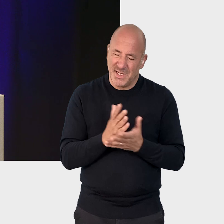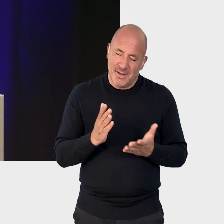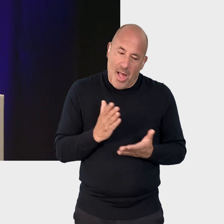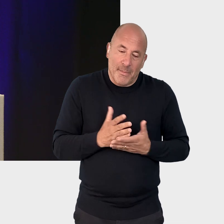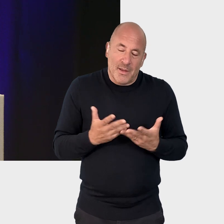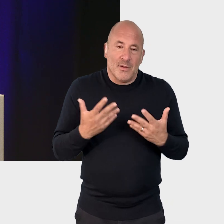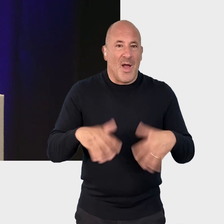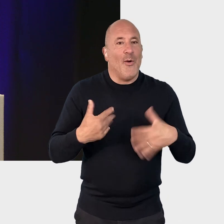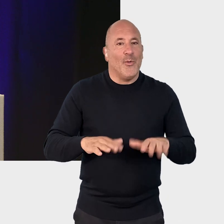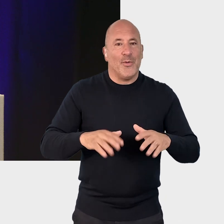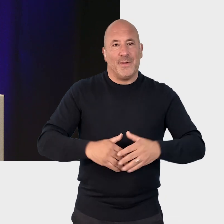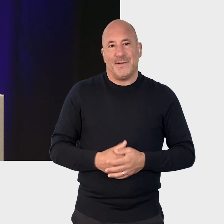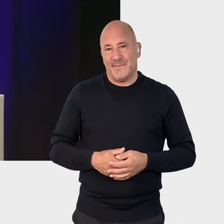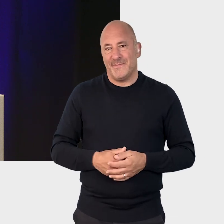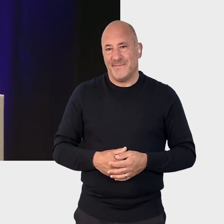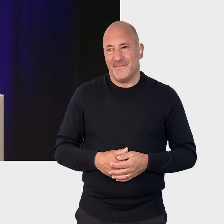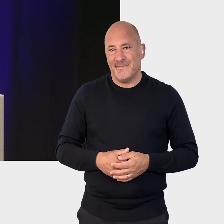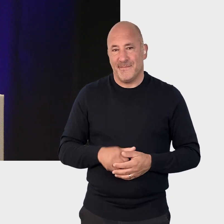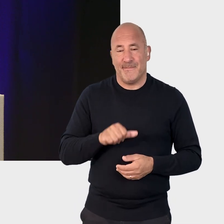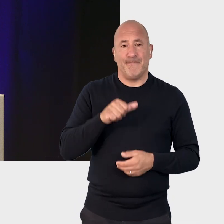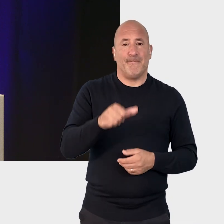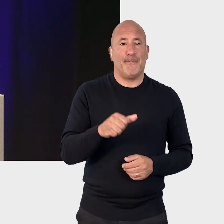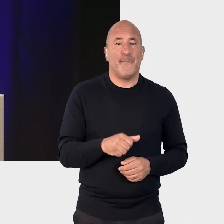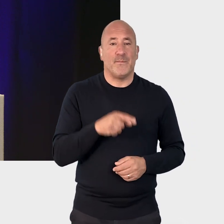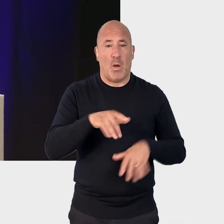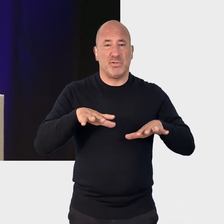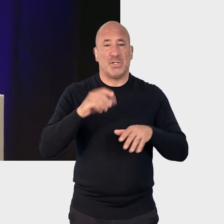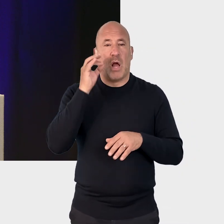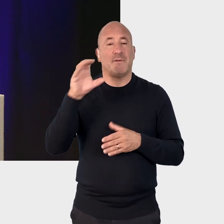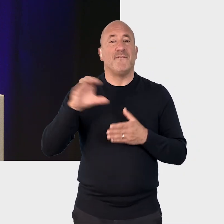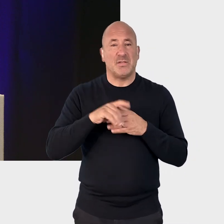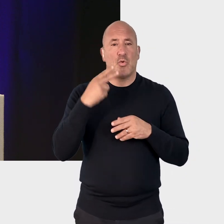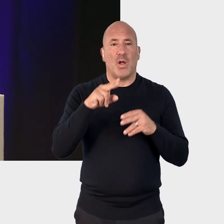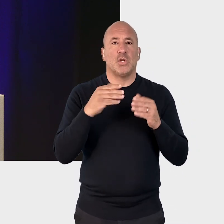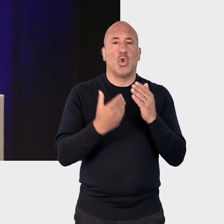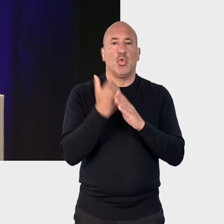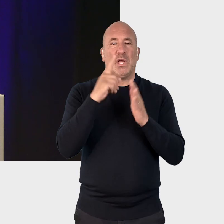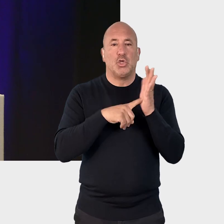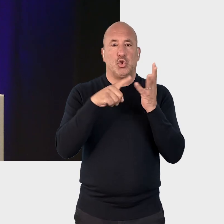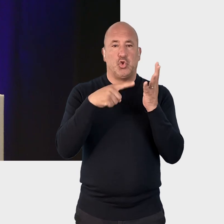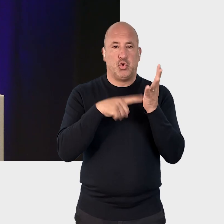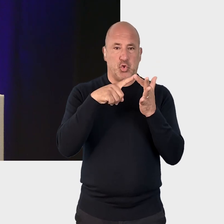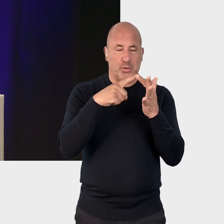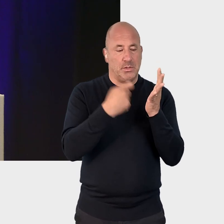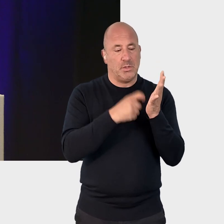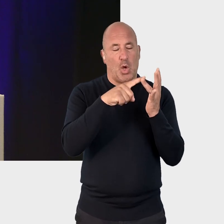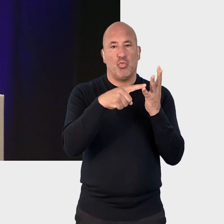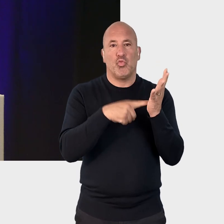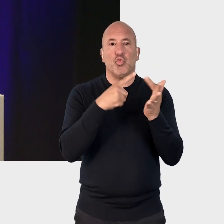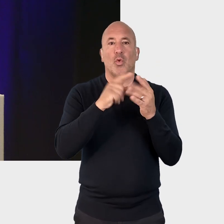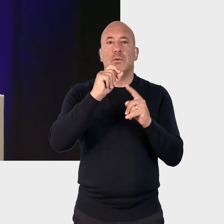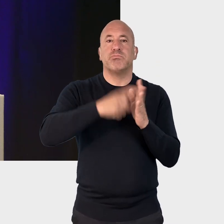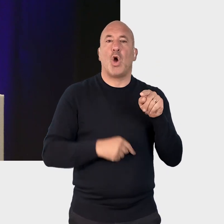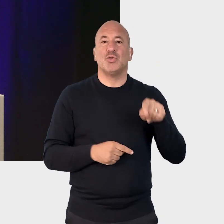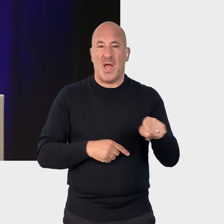personally and nationally and internationally between companies has been really special. And then a new jute route was a project we got